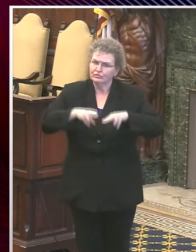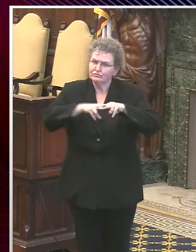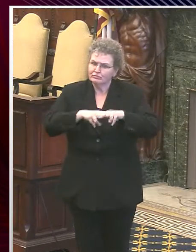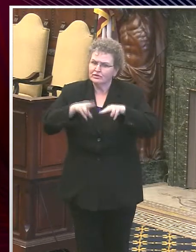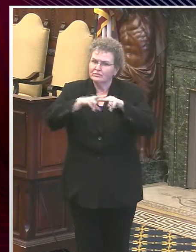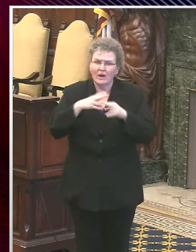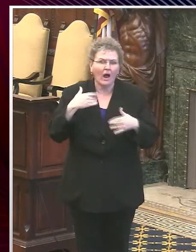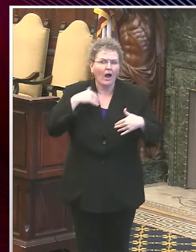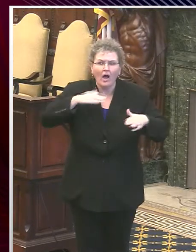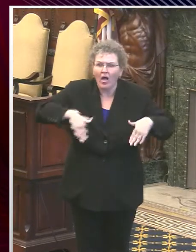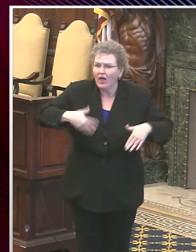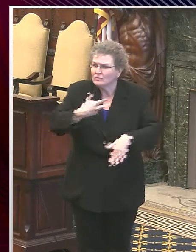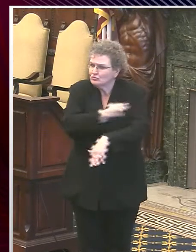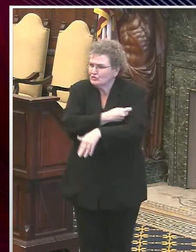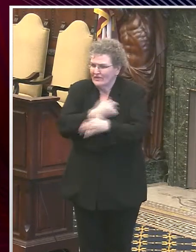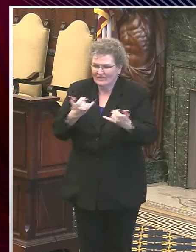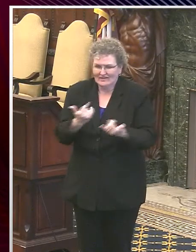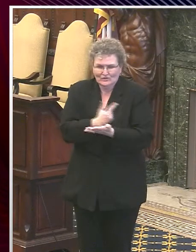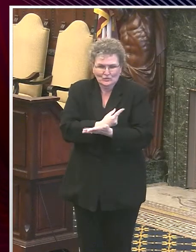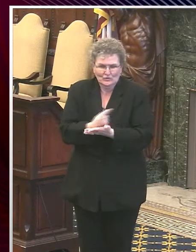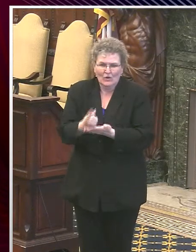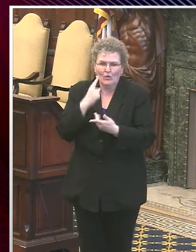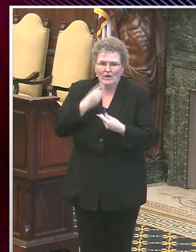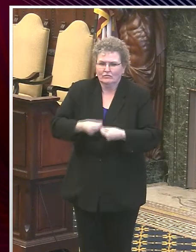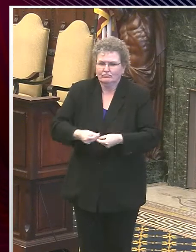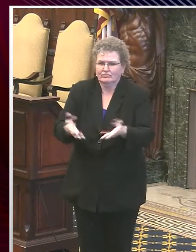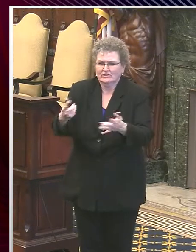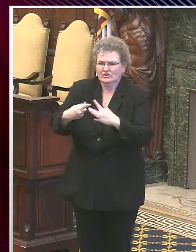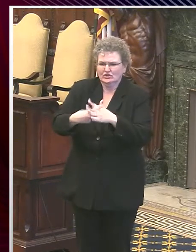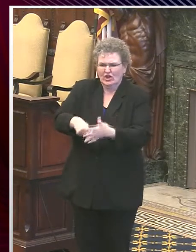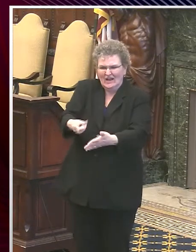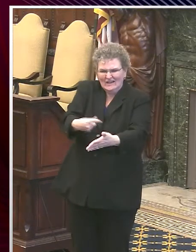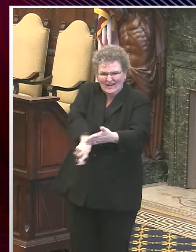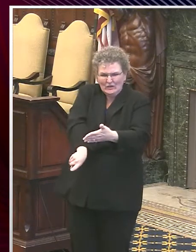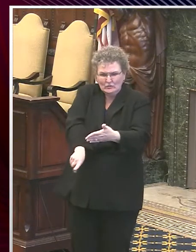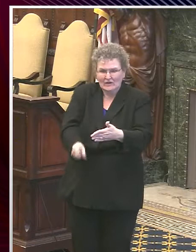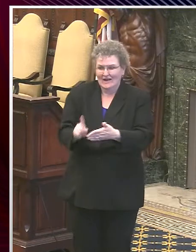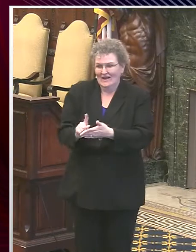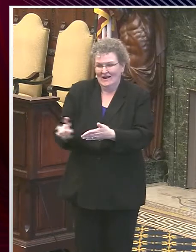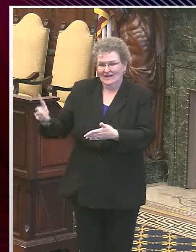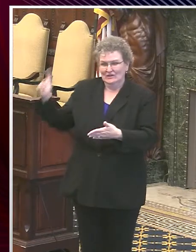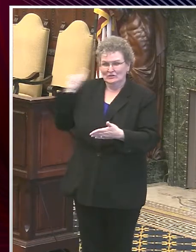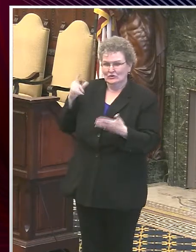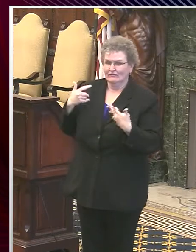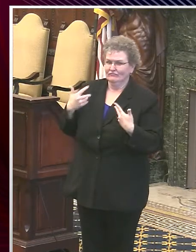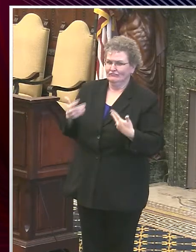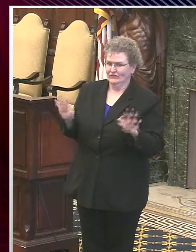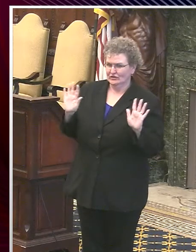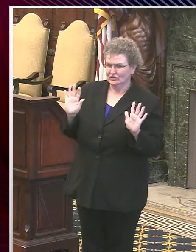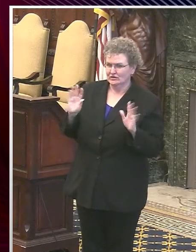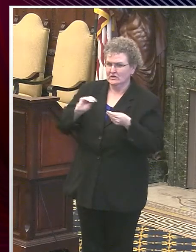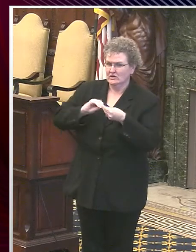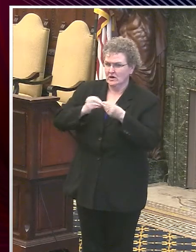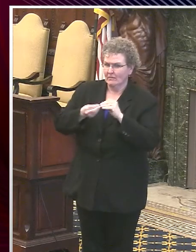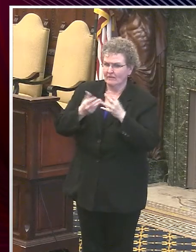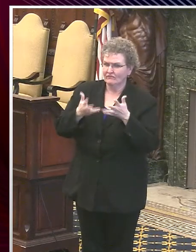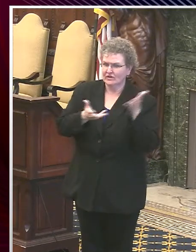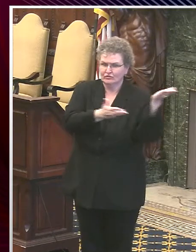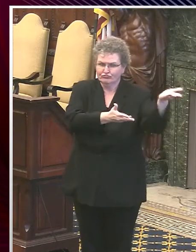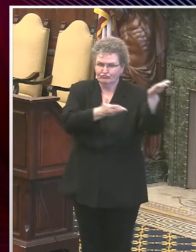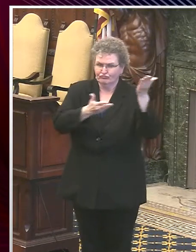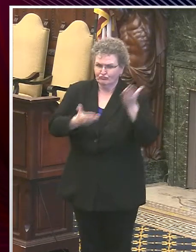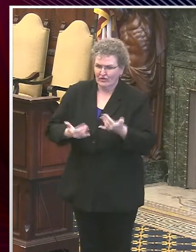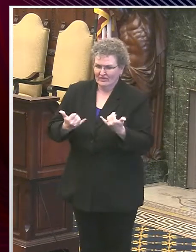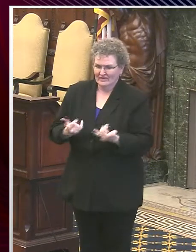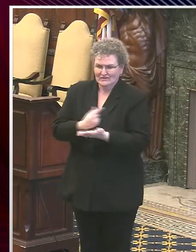allocations we have this week for delivery next week. Last week, we had the numbers that were going to be delivered this week. Just to repeat